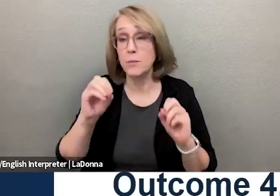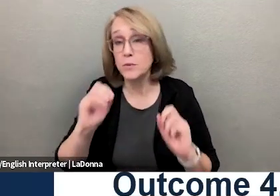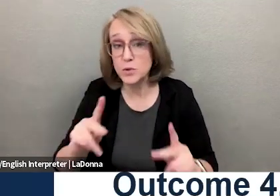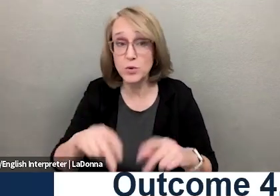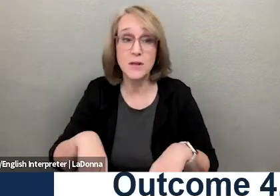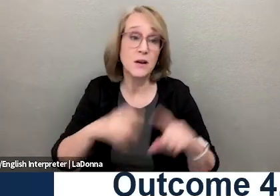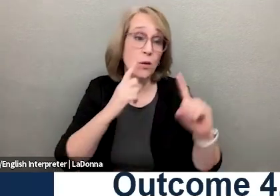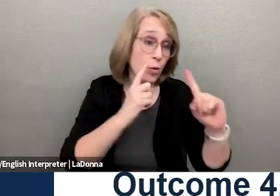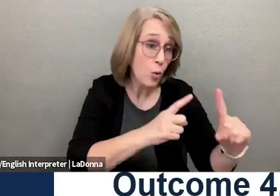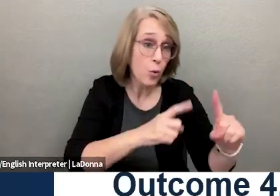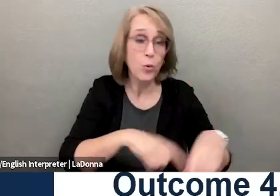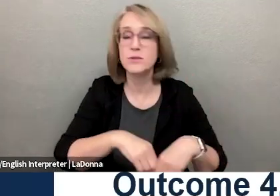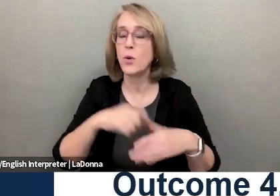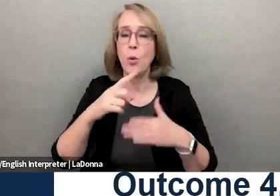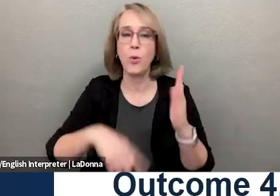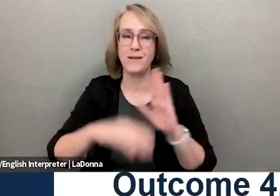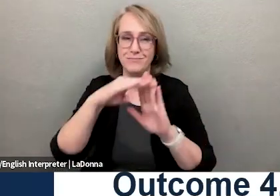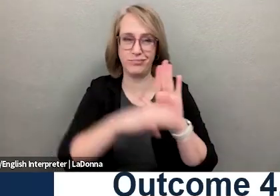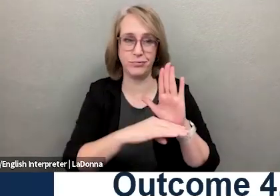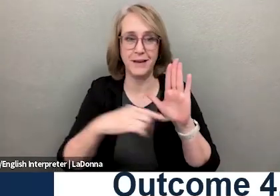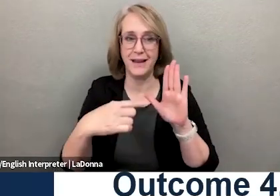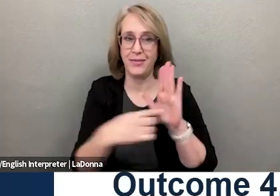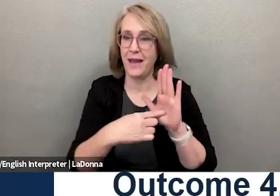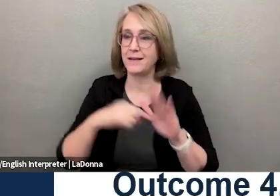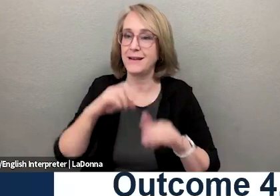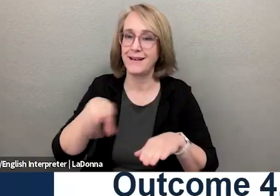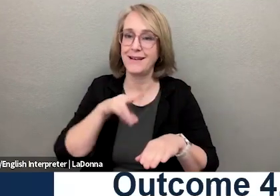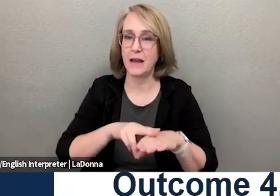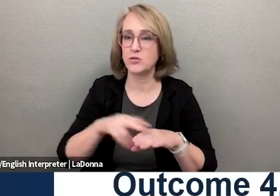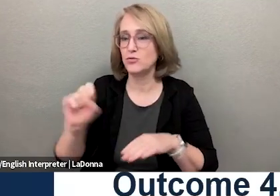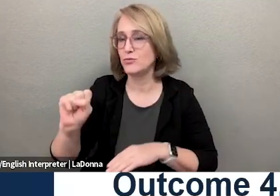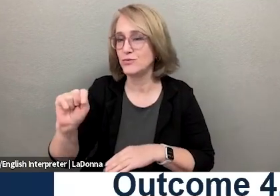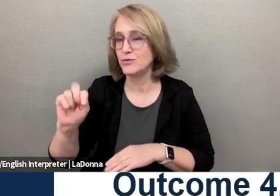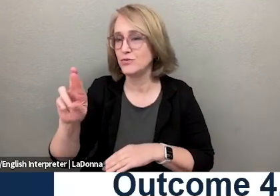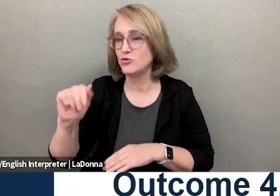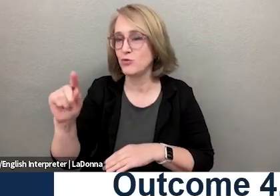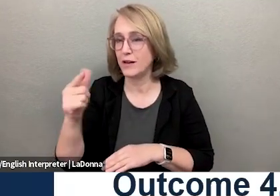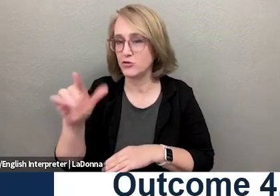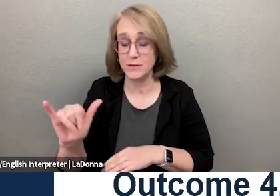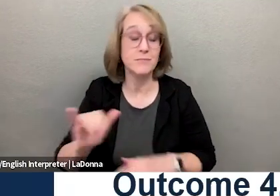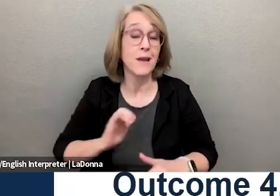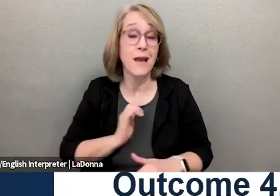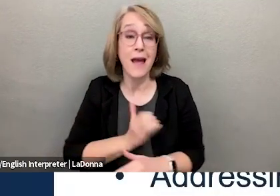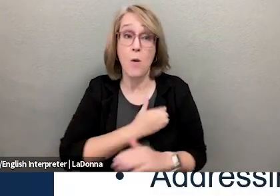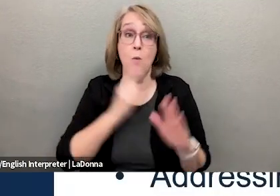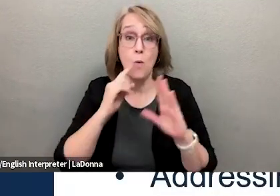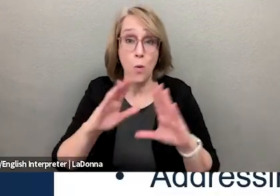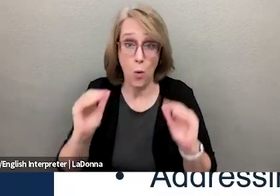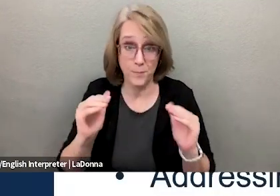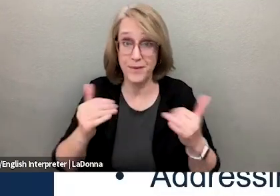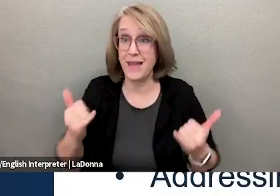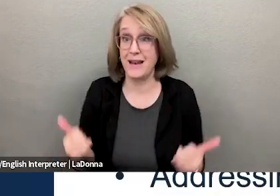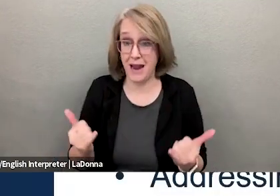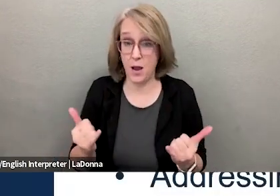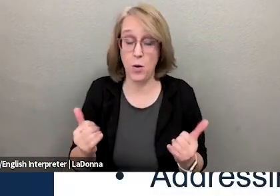outcomes outlined in the national strategy. Our hope is, and you can advance to the next slide, that